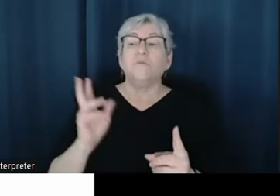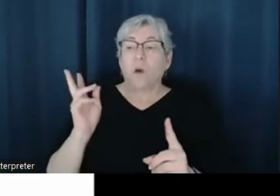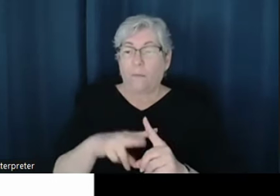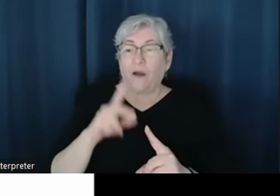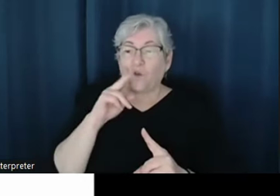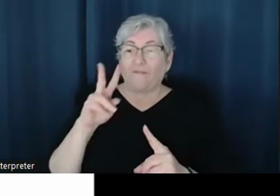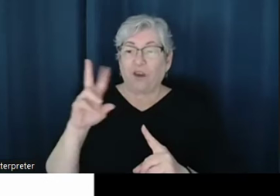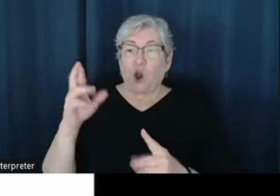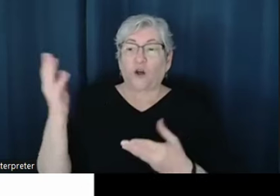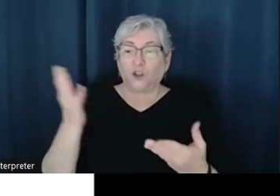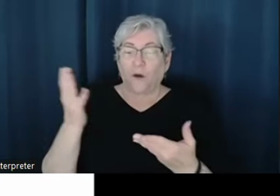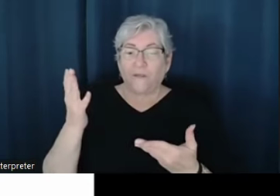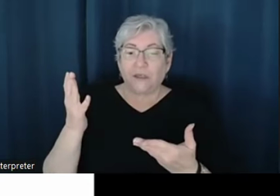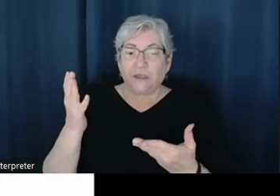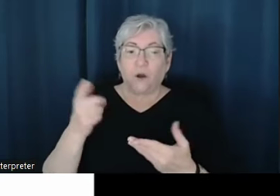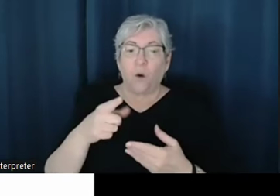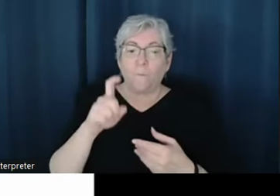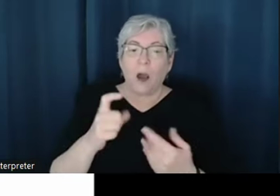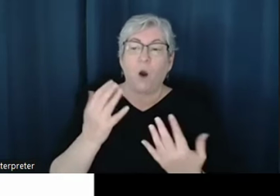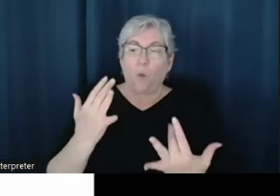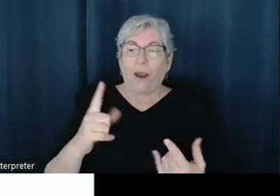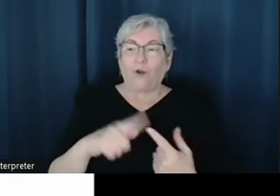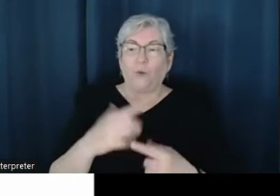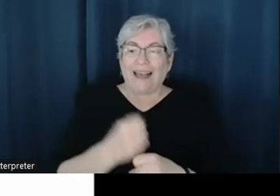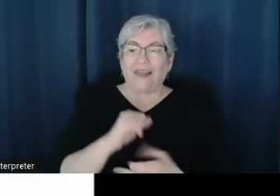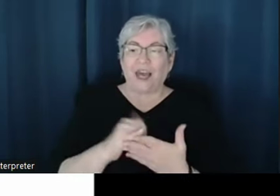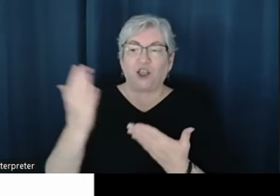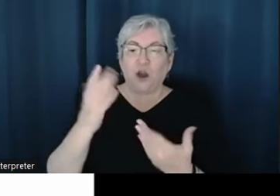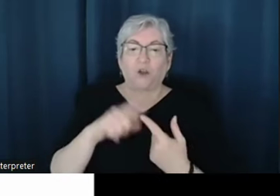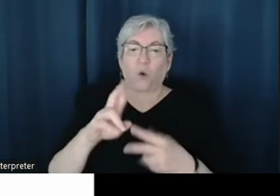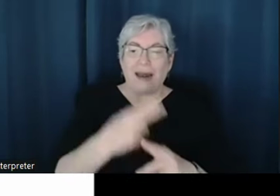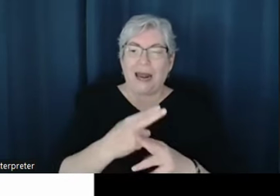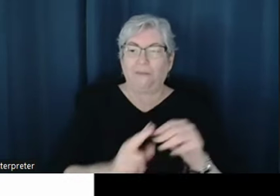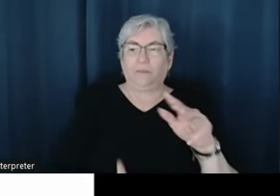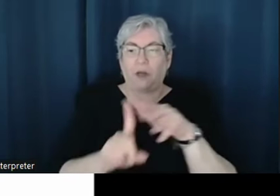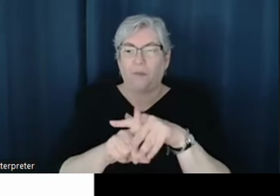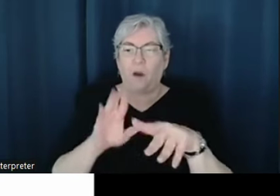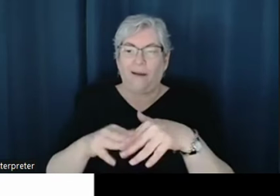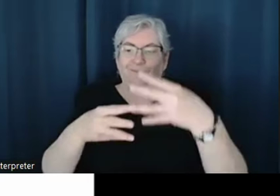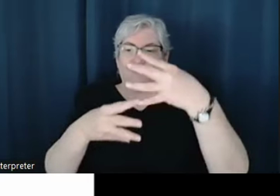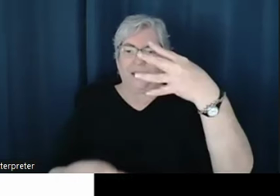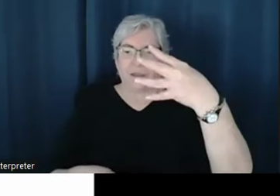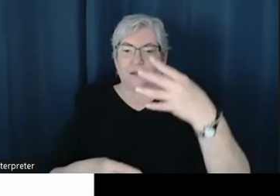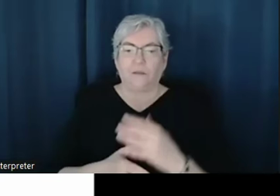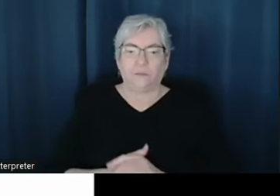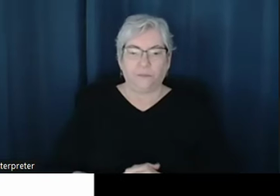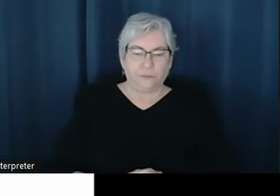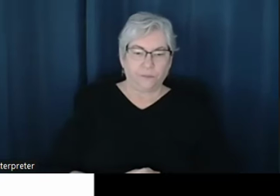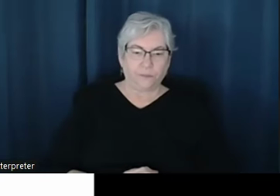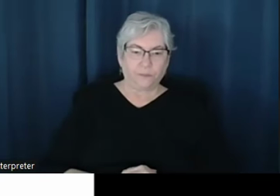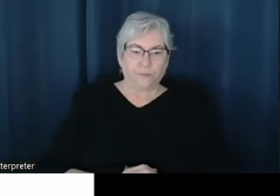VR services, you have to wait to get those services until your name comes up on the waiting list. Next slide.